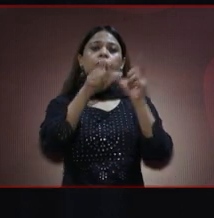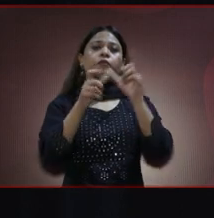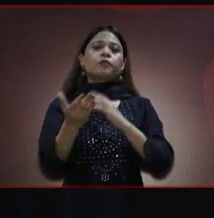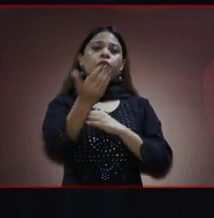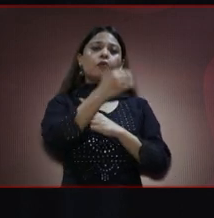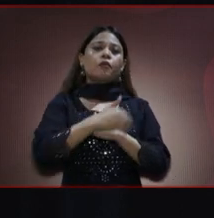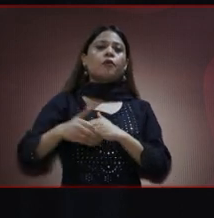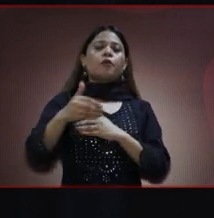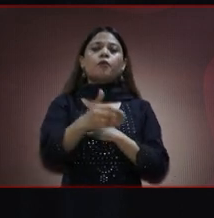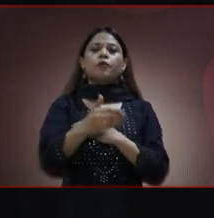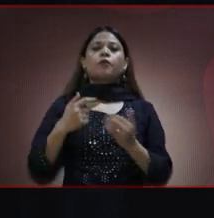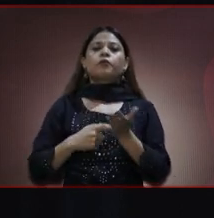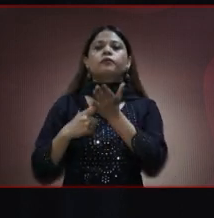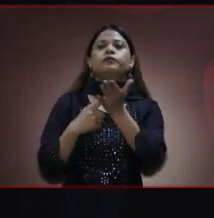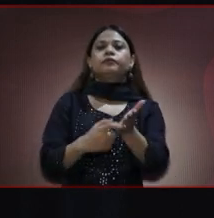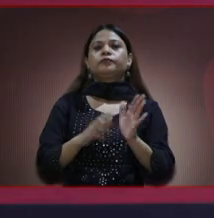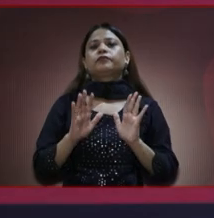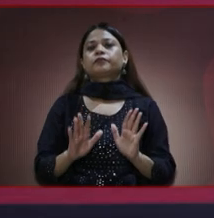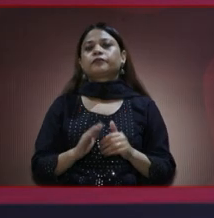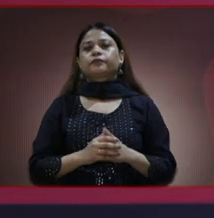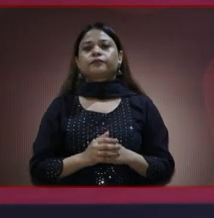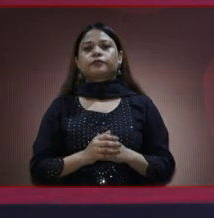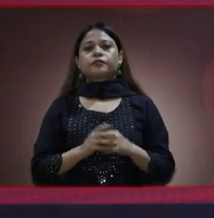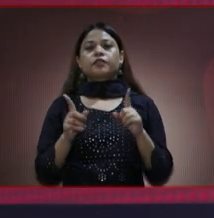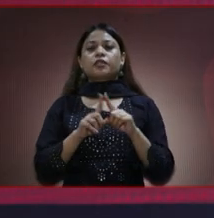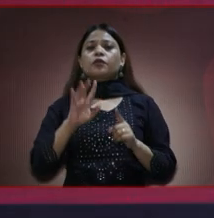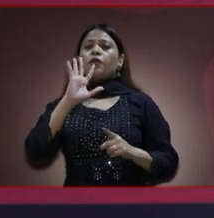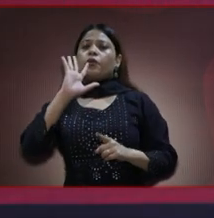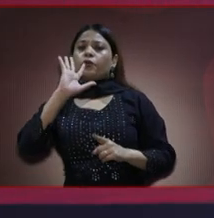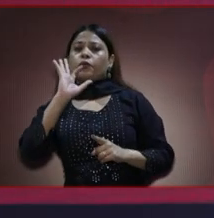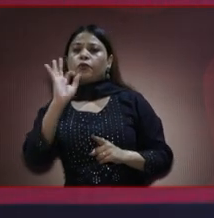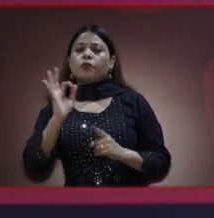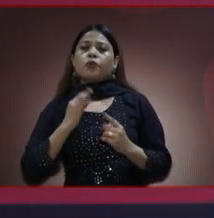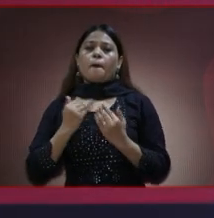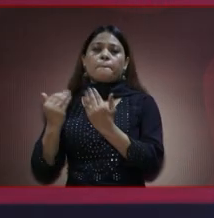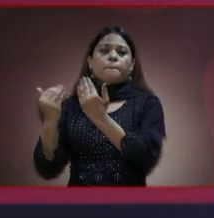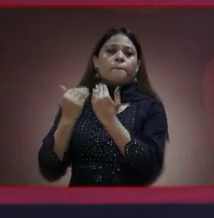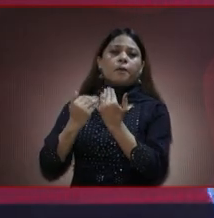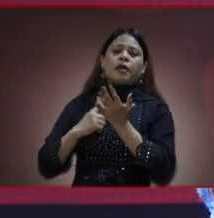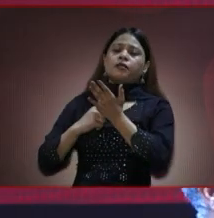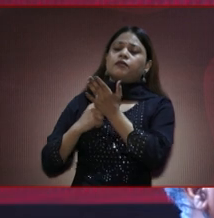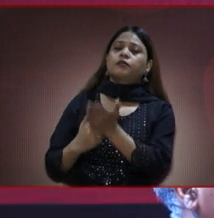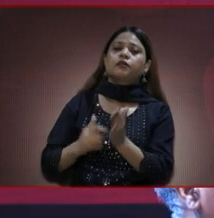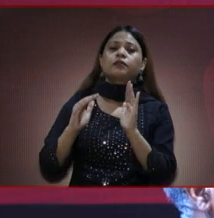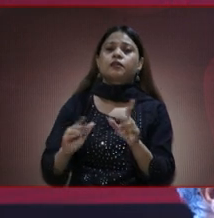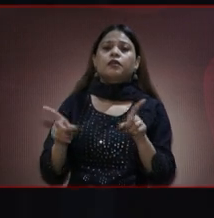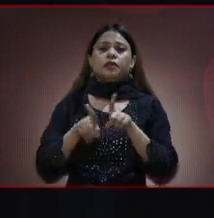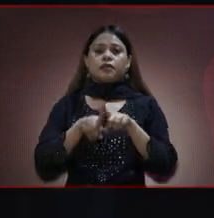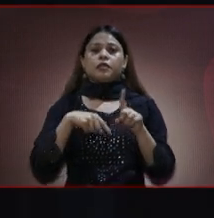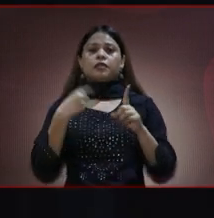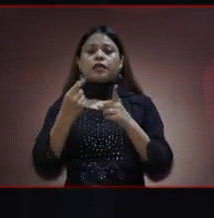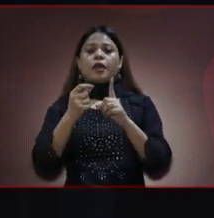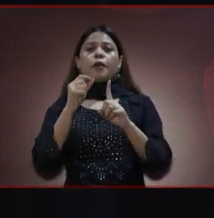today. It is truly a privilege to be part of what I believe is a landmark public-private